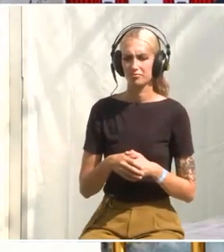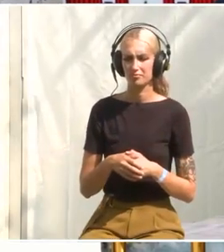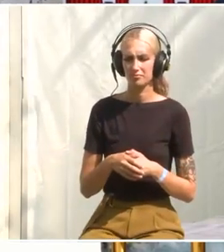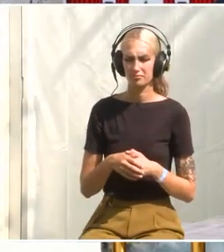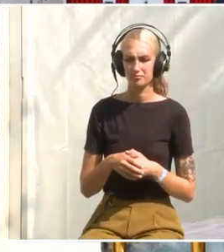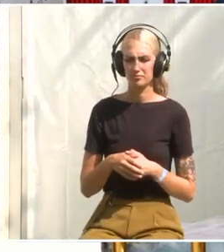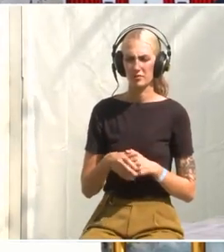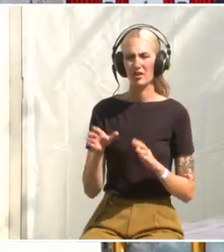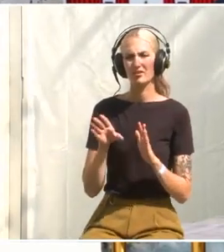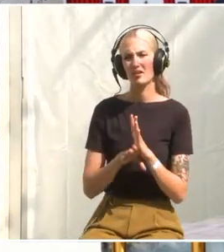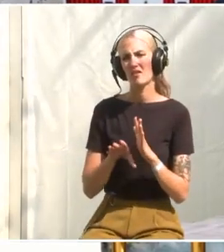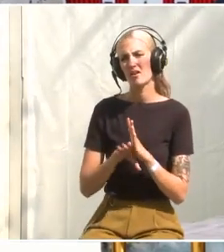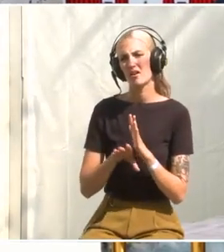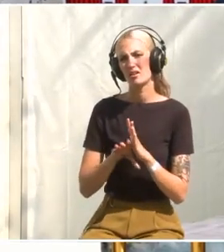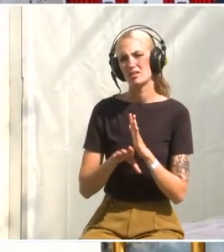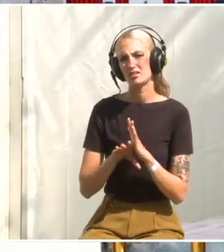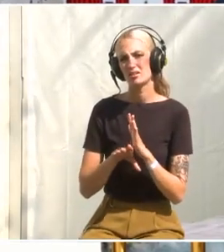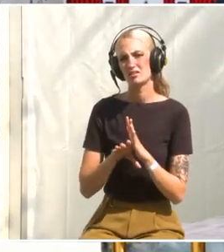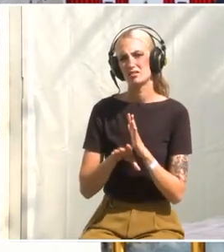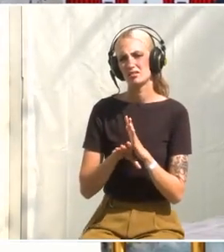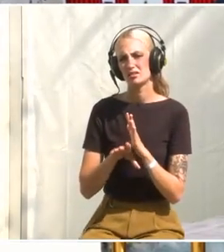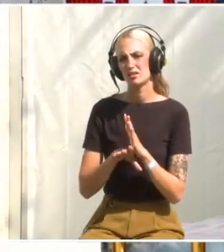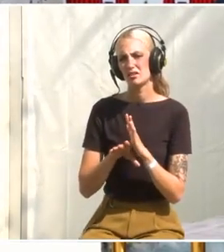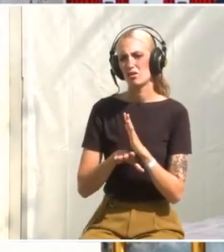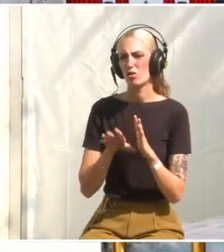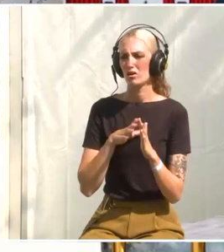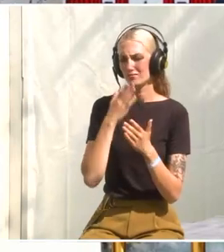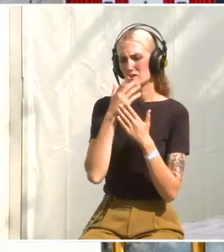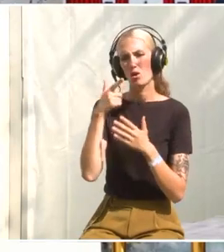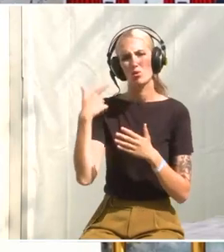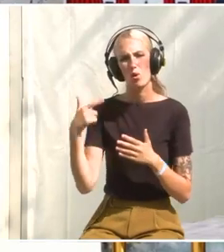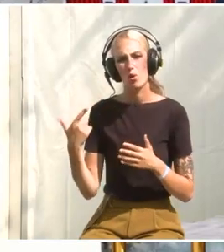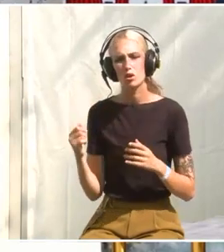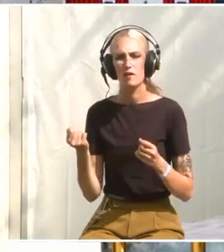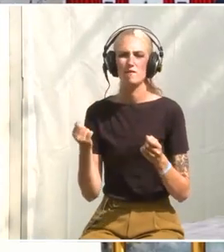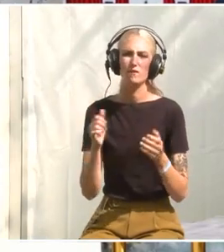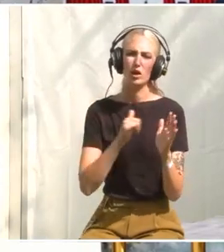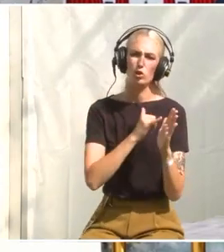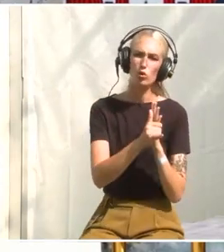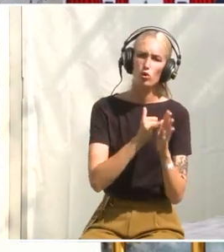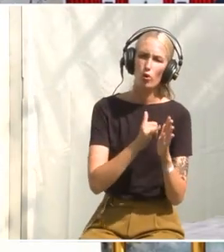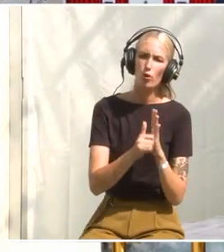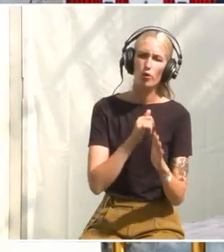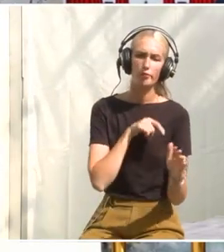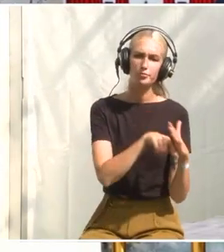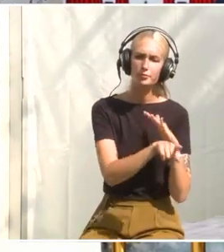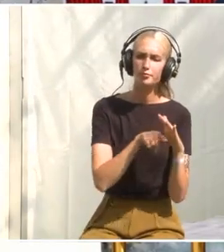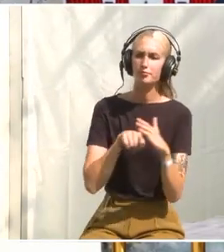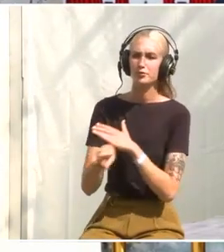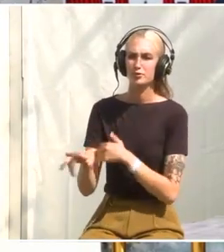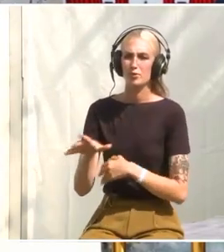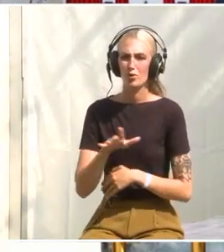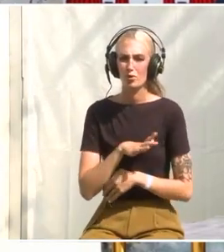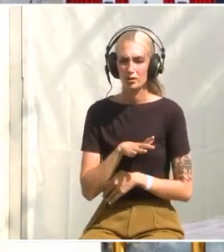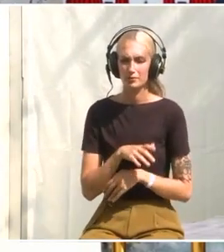migration generally took place into big economic centers. You would go to London, you would go to New York. So that changed with digital nomadism,